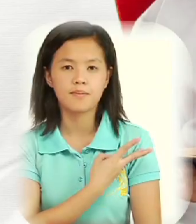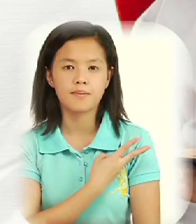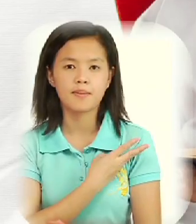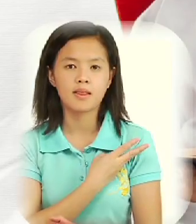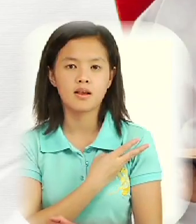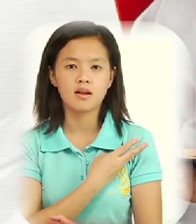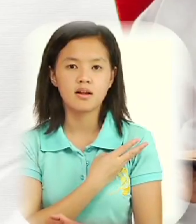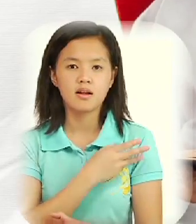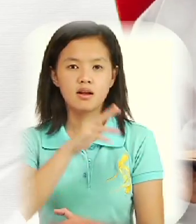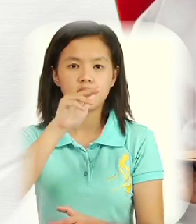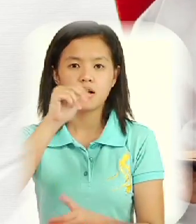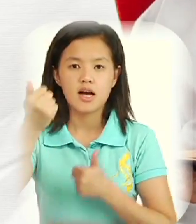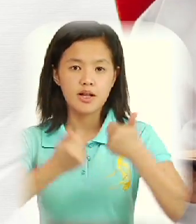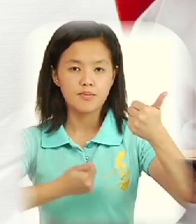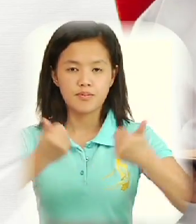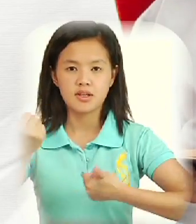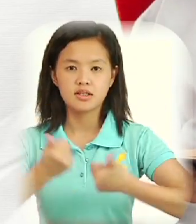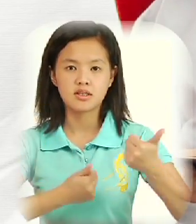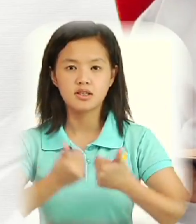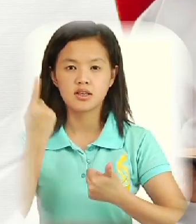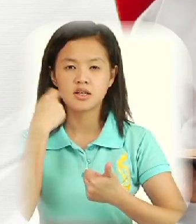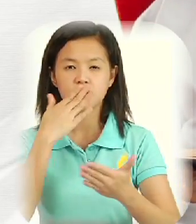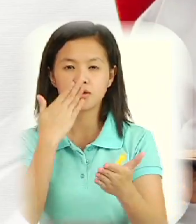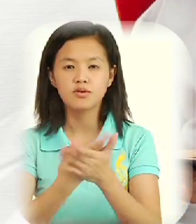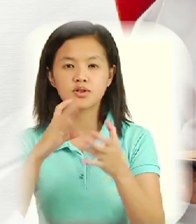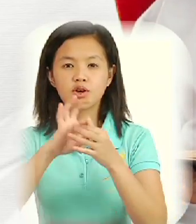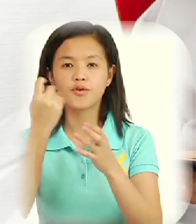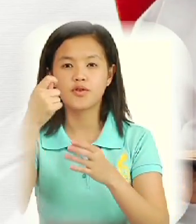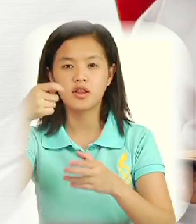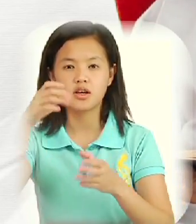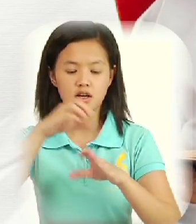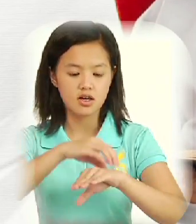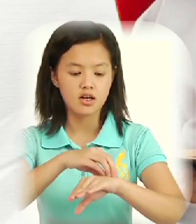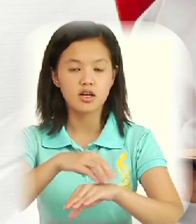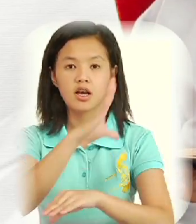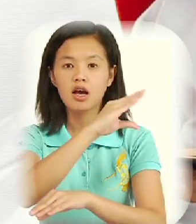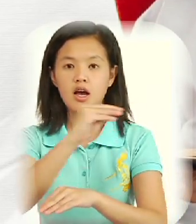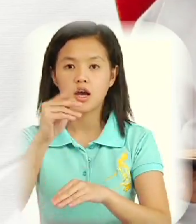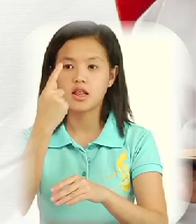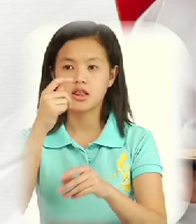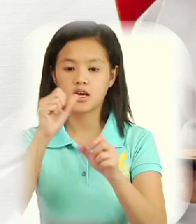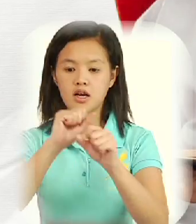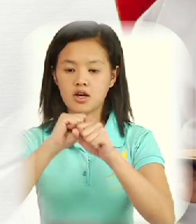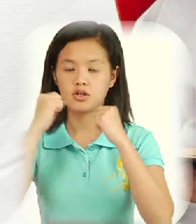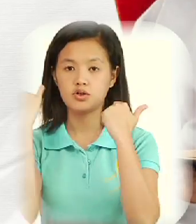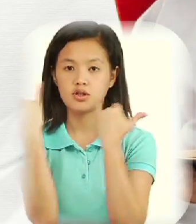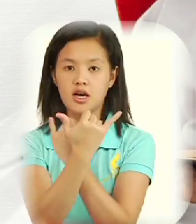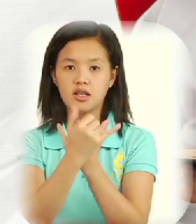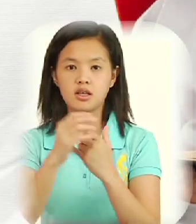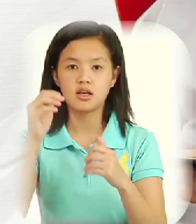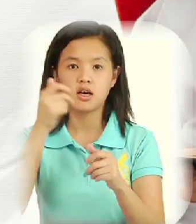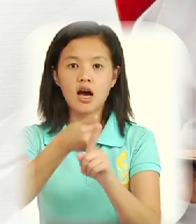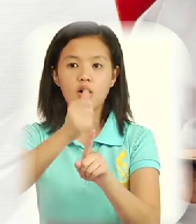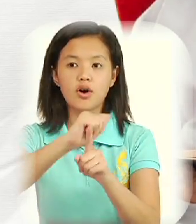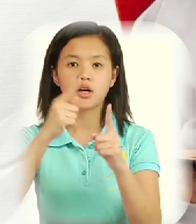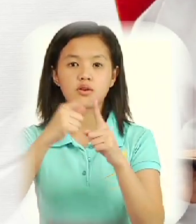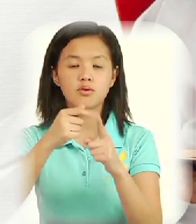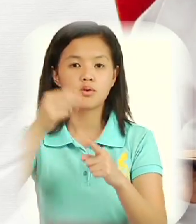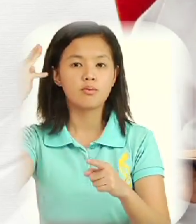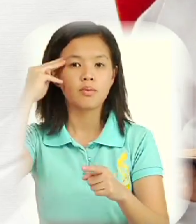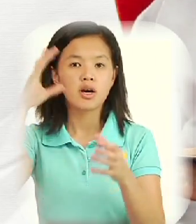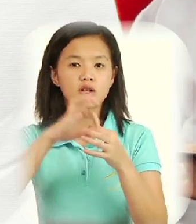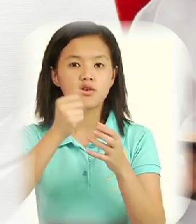we administer the goods of the earth and of society according to the mind of